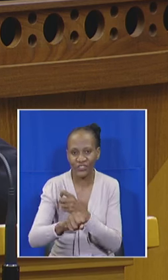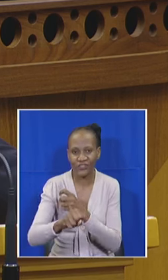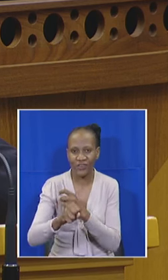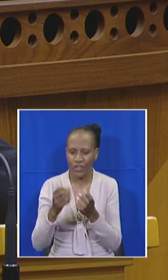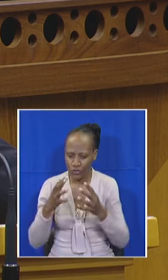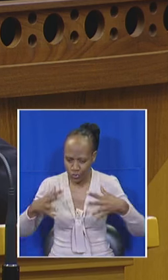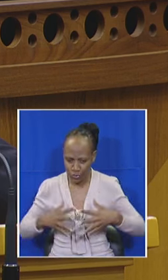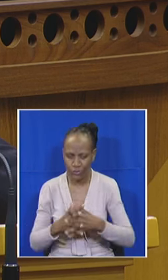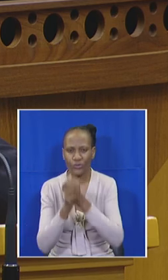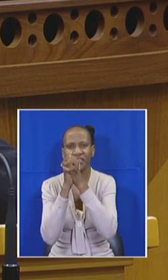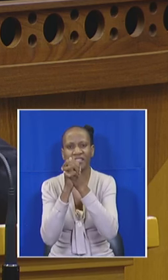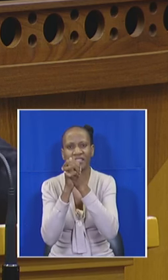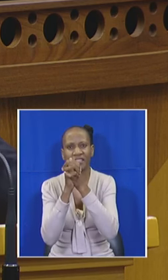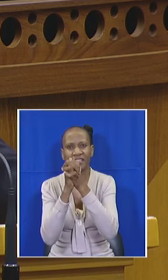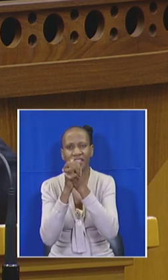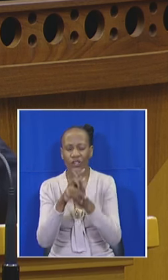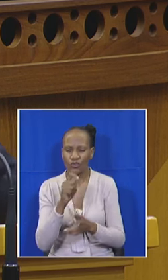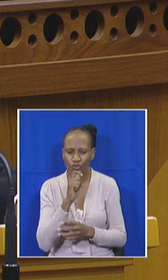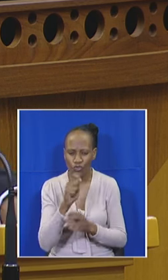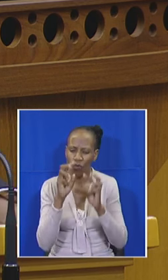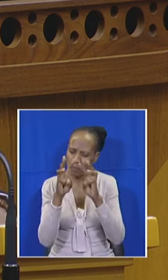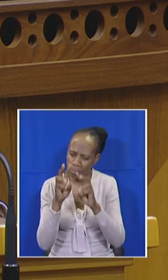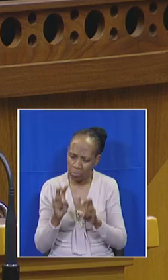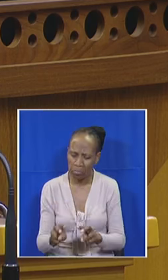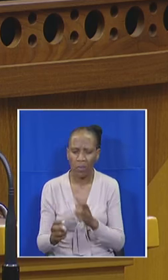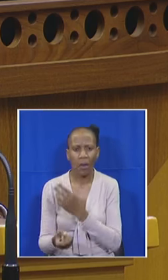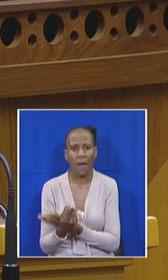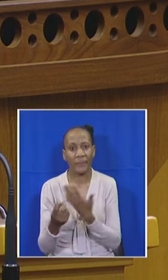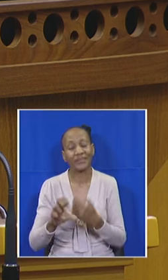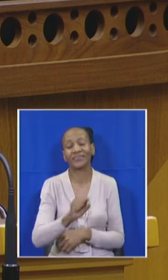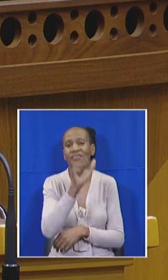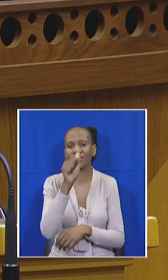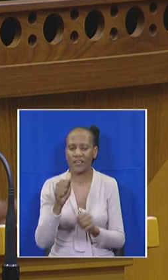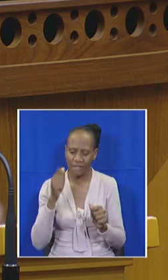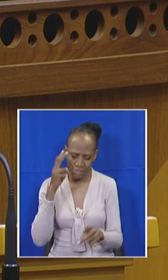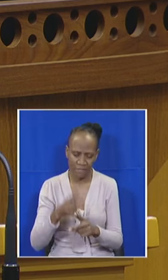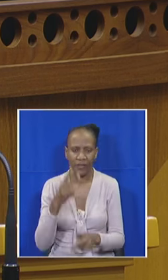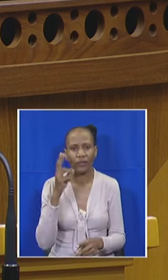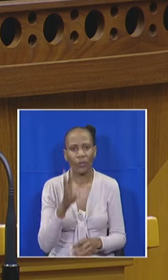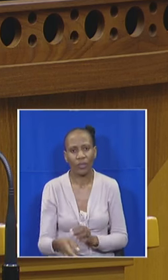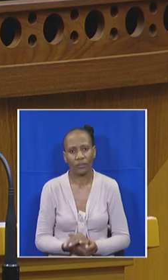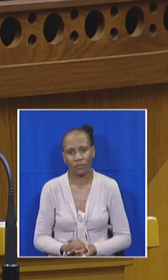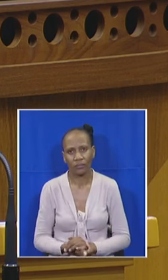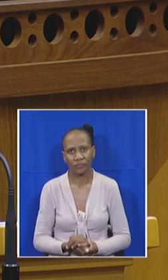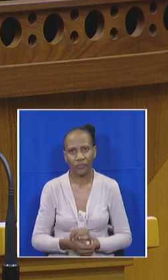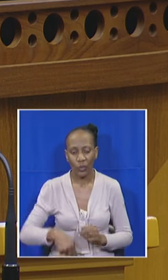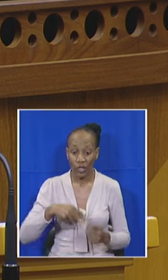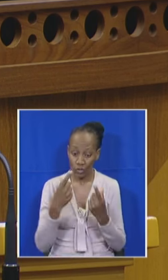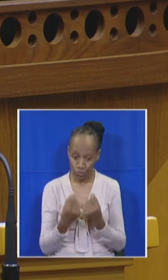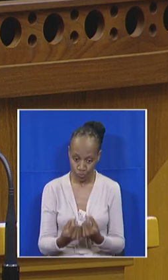unity, and true reconciliation in our country. We shall do